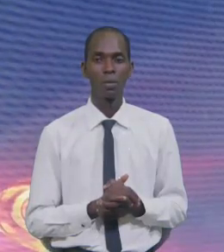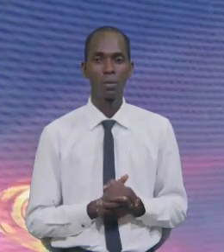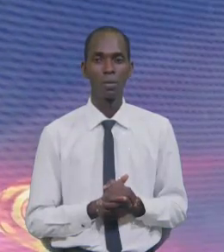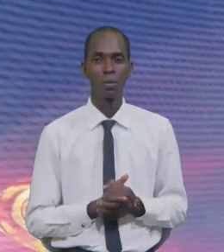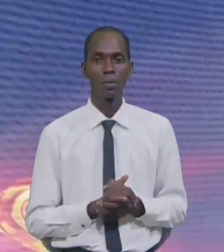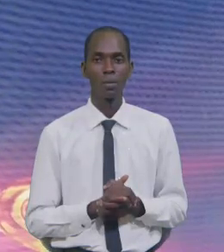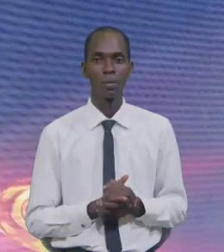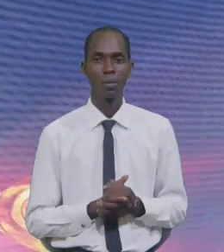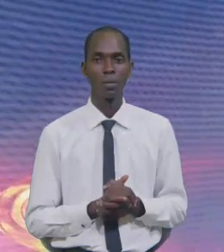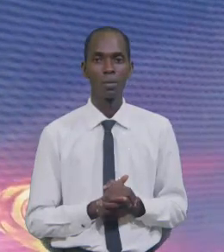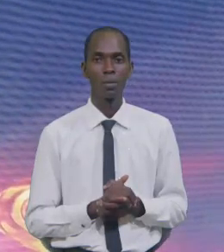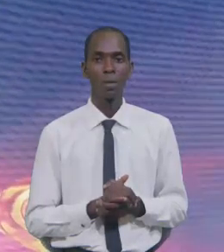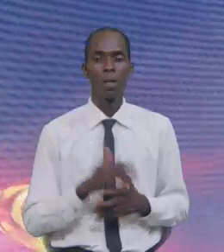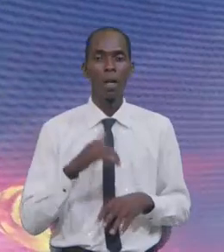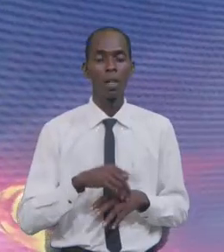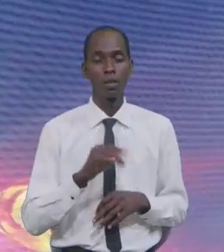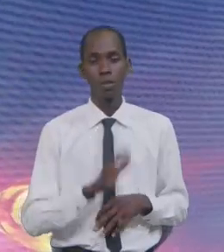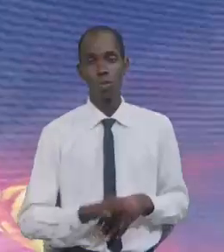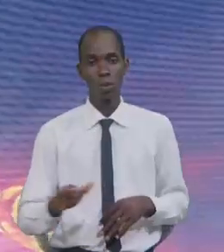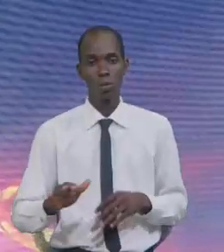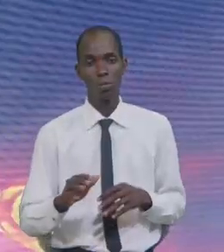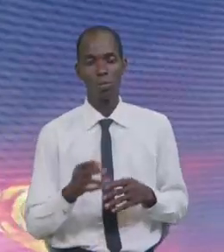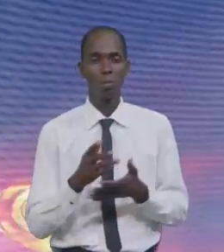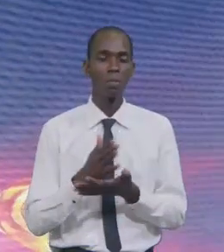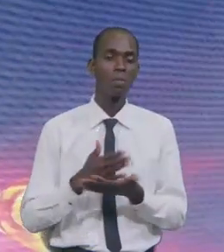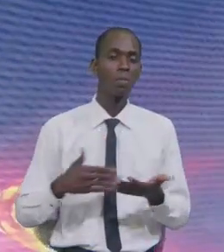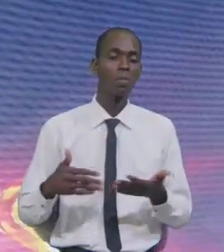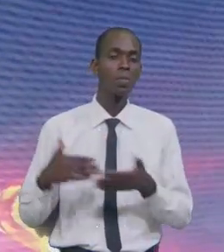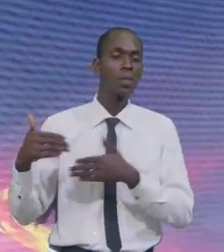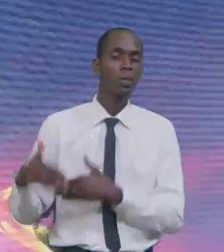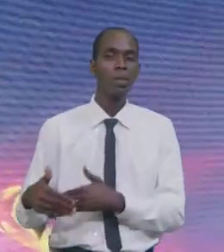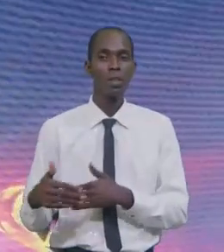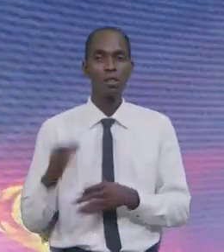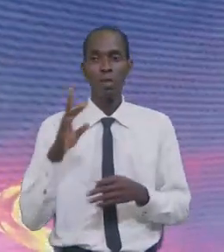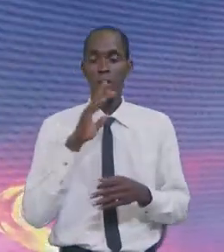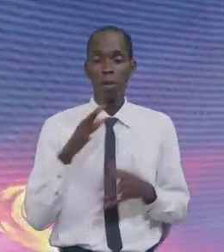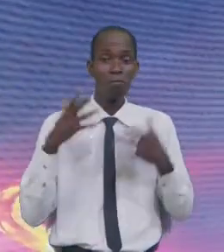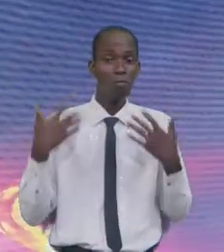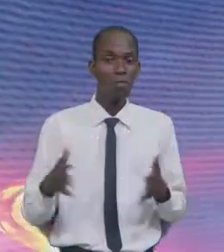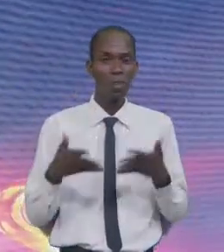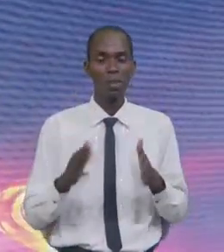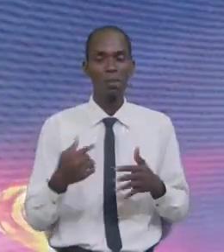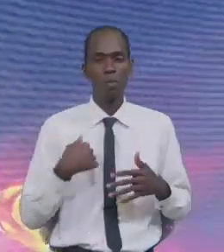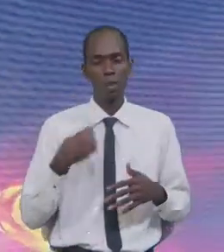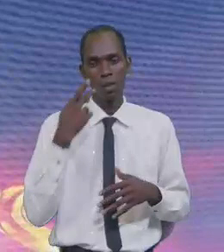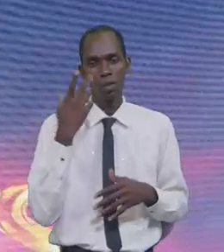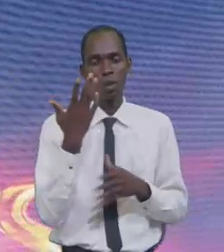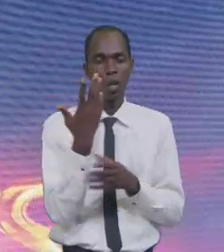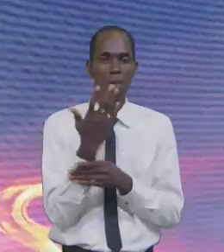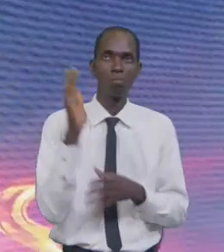At the children's section, if you are true, let me see your hand, wave to me.